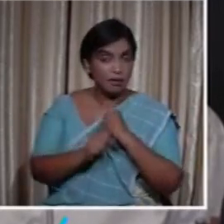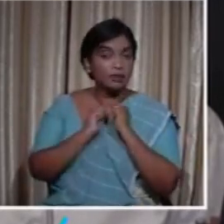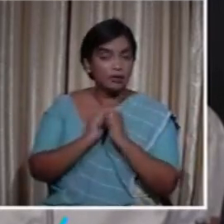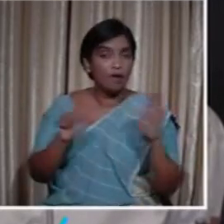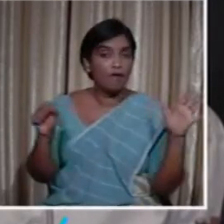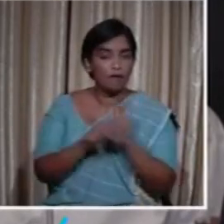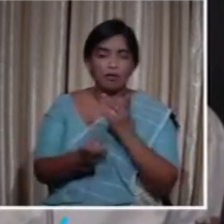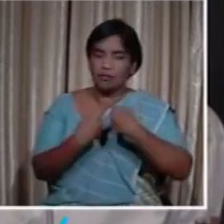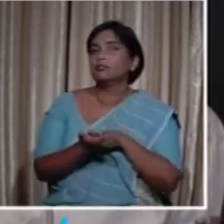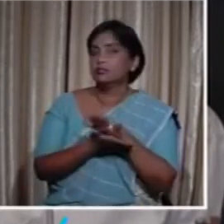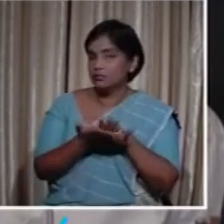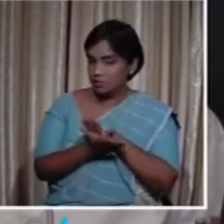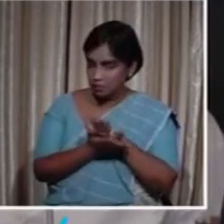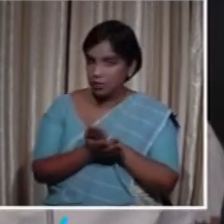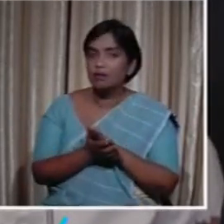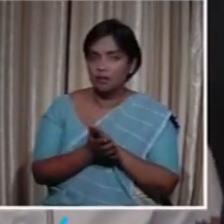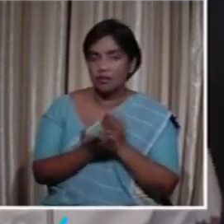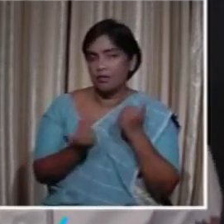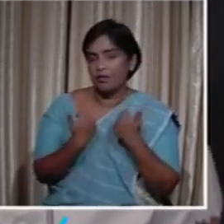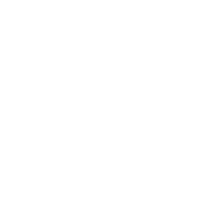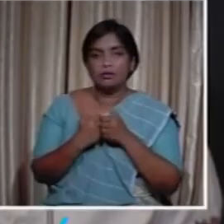and reformed.